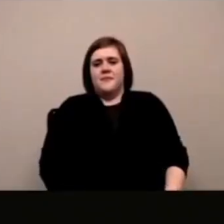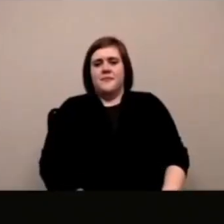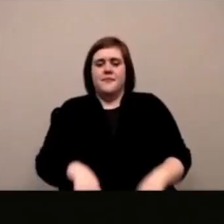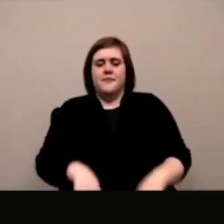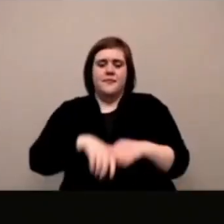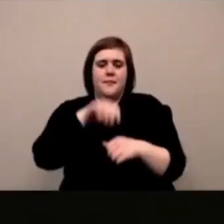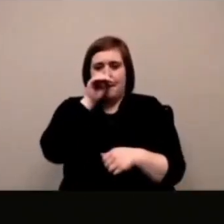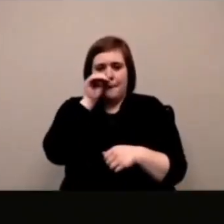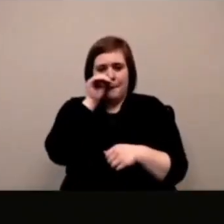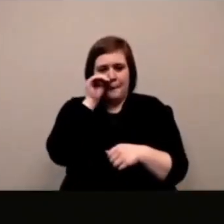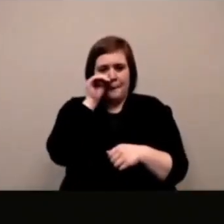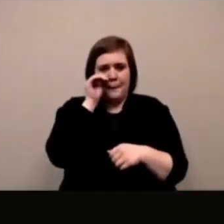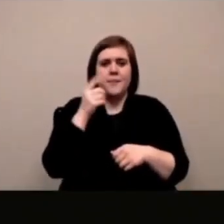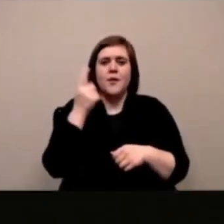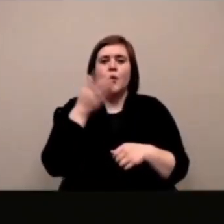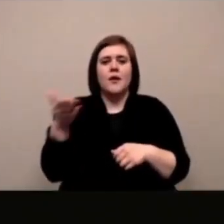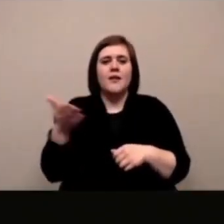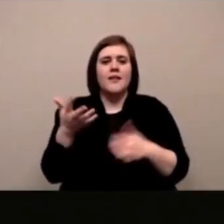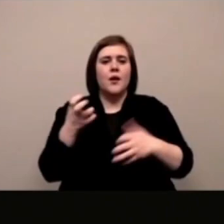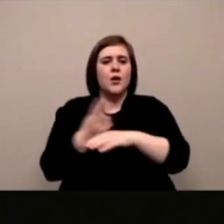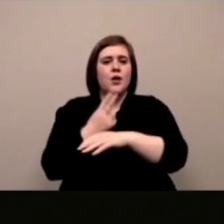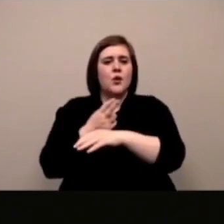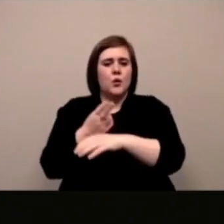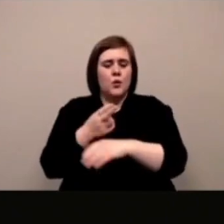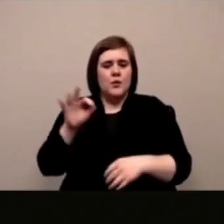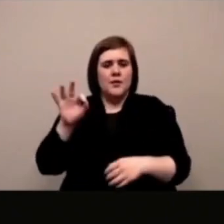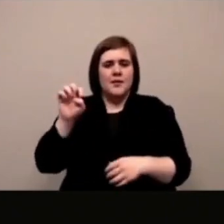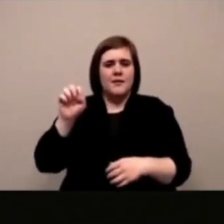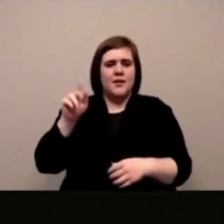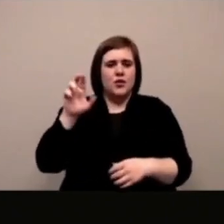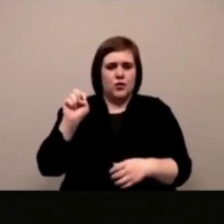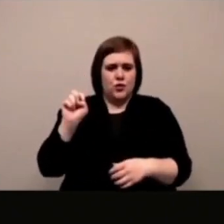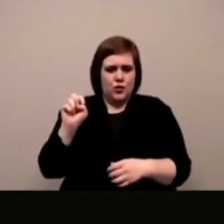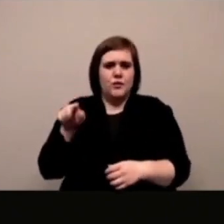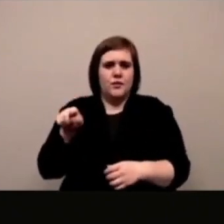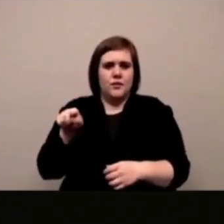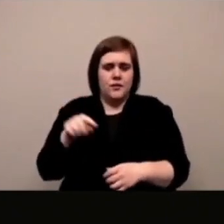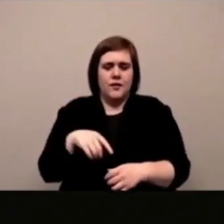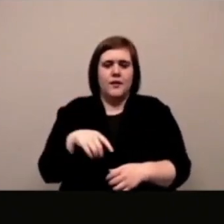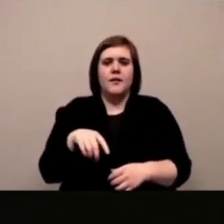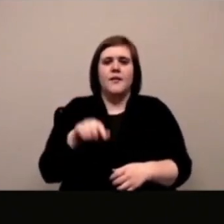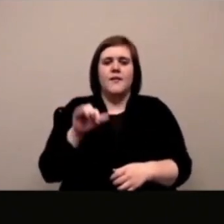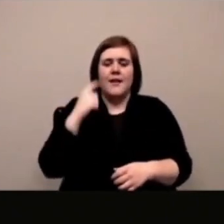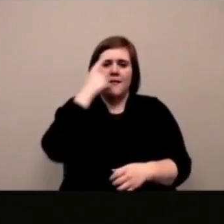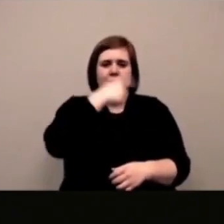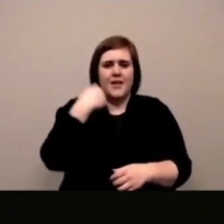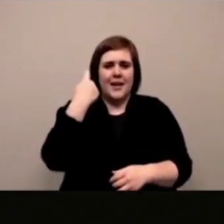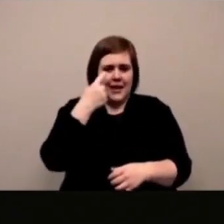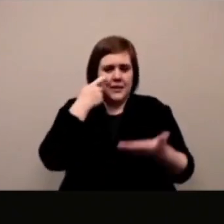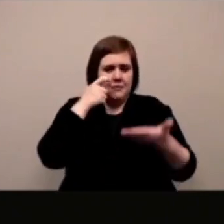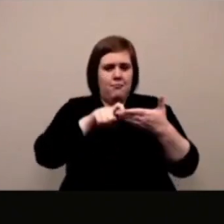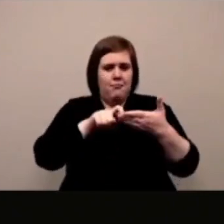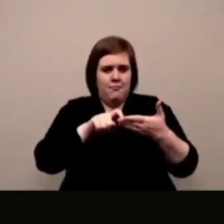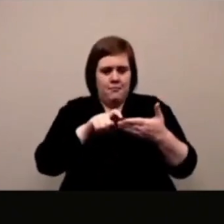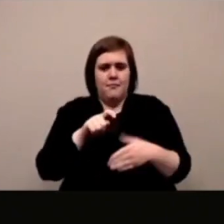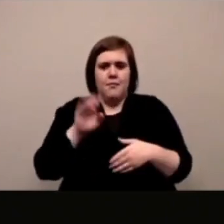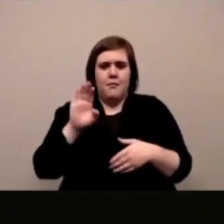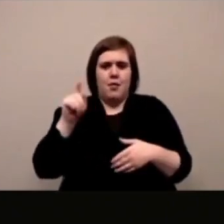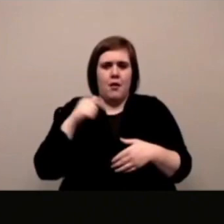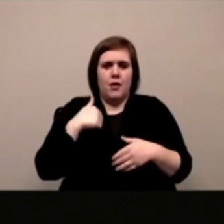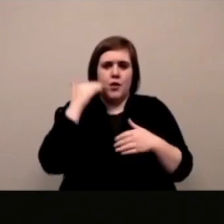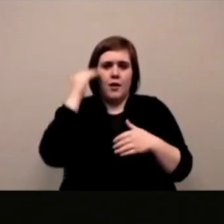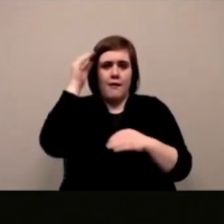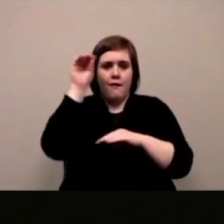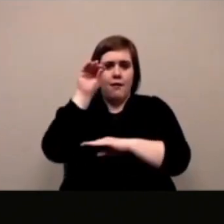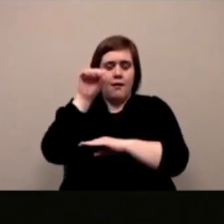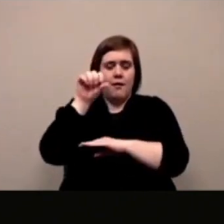One thing I like to use is a feature of the face sensing blocks for when you tilt your head to one side or